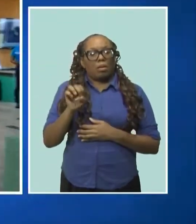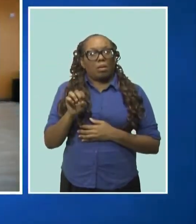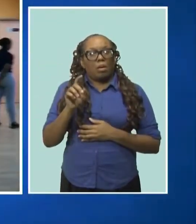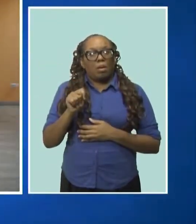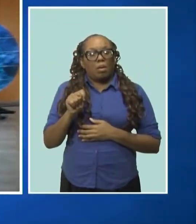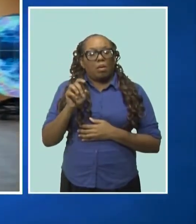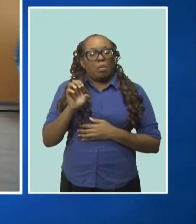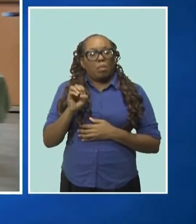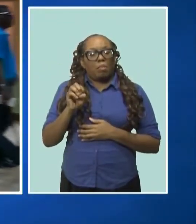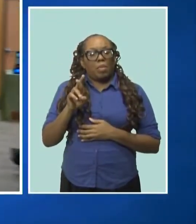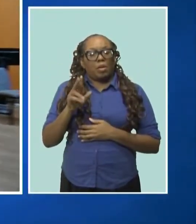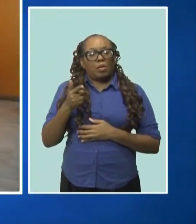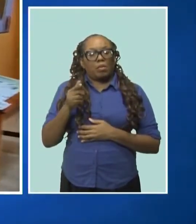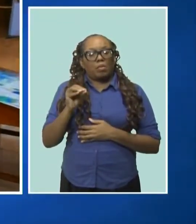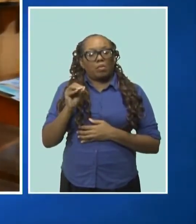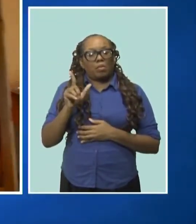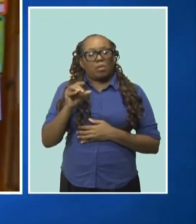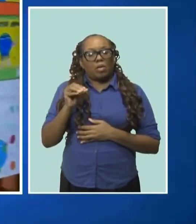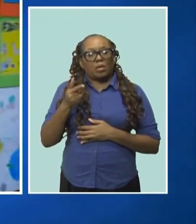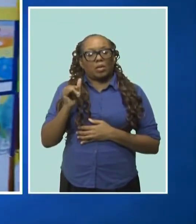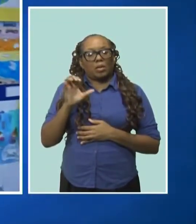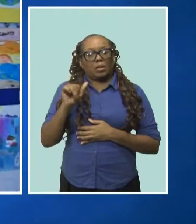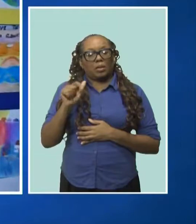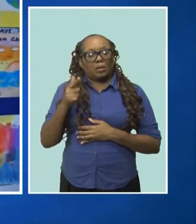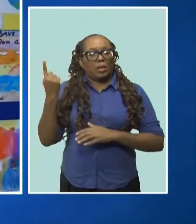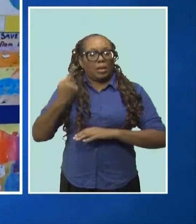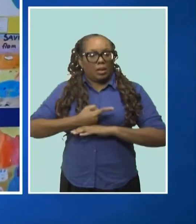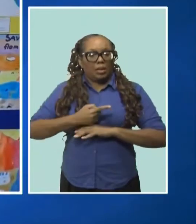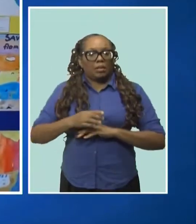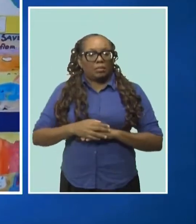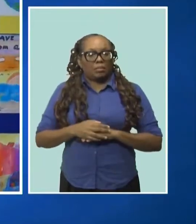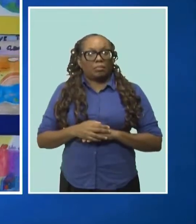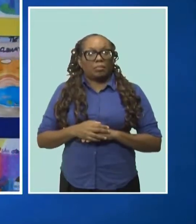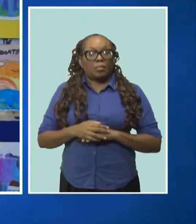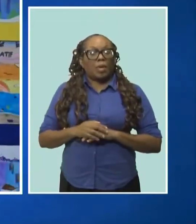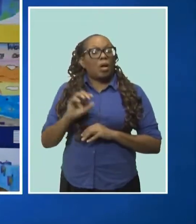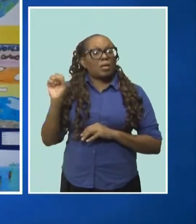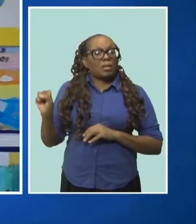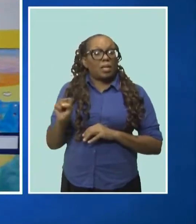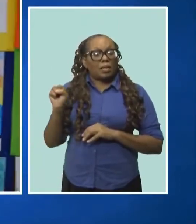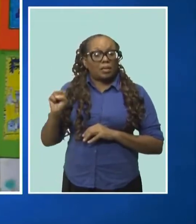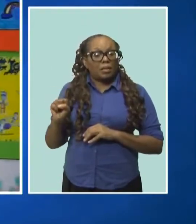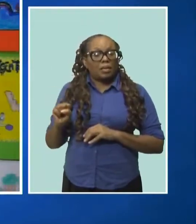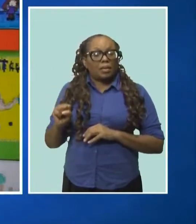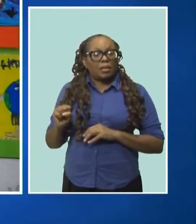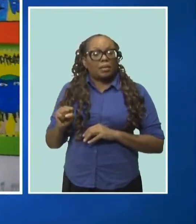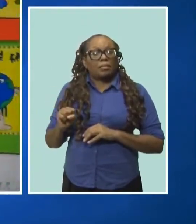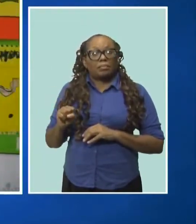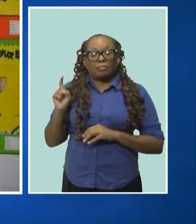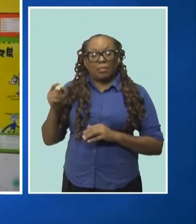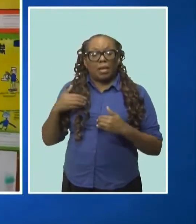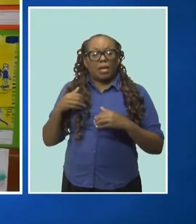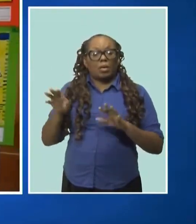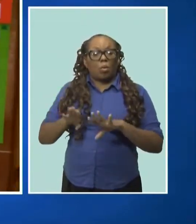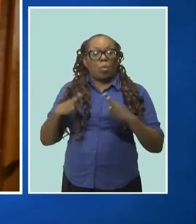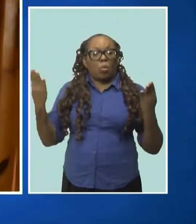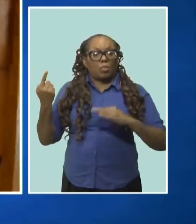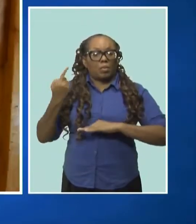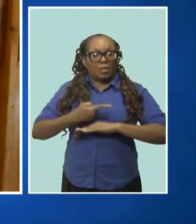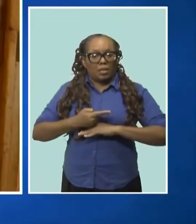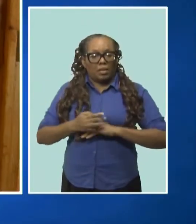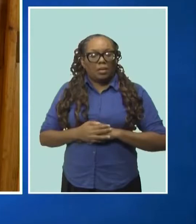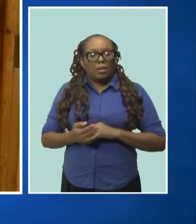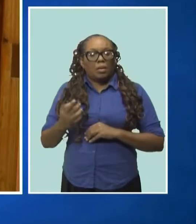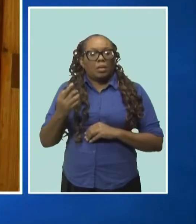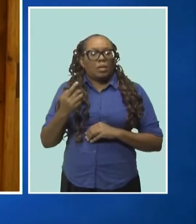on Saturday for the Met Office Open Day, during which the winners were announced. Haley Cheeseman of Christchurch Girls emerged as